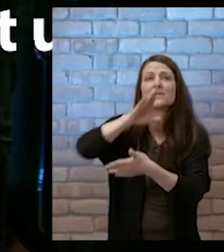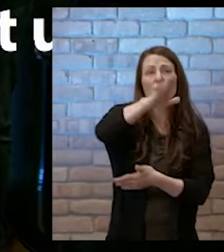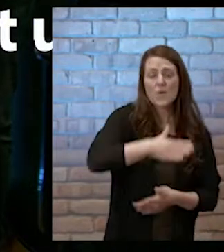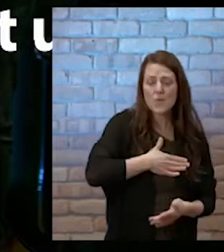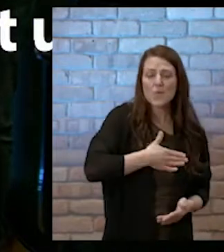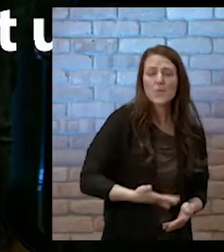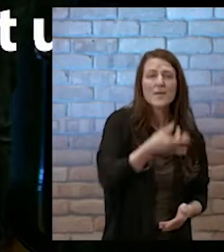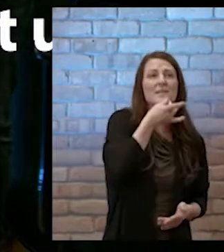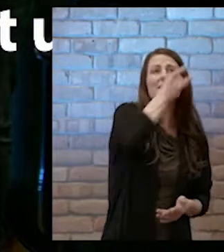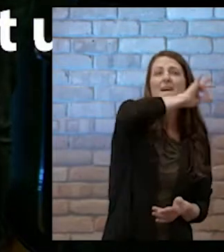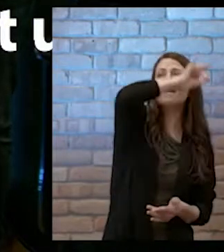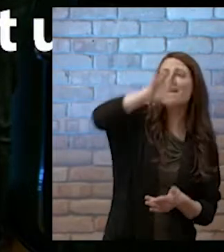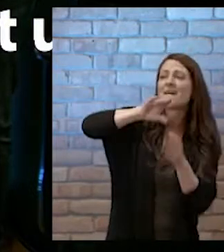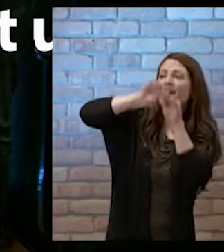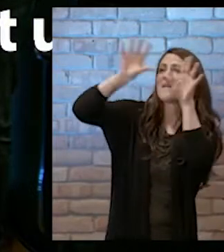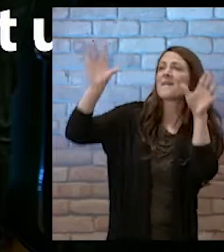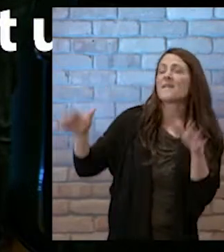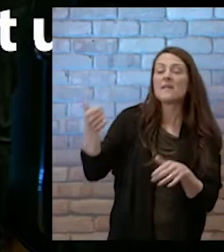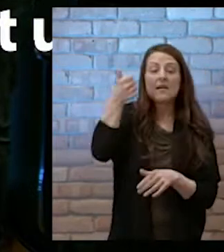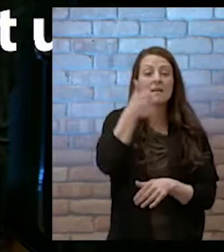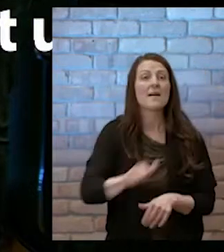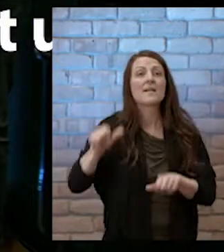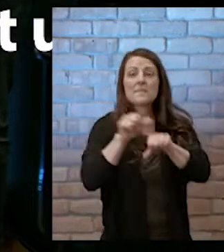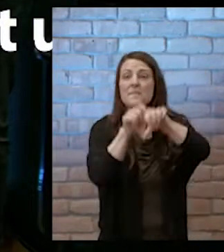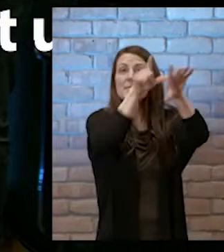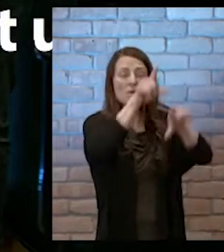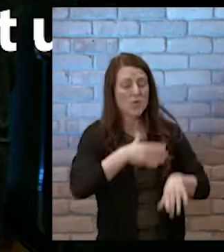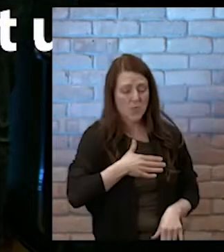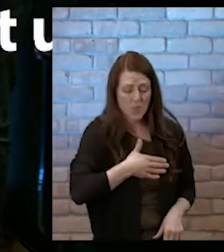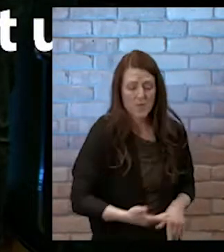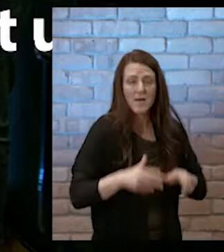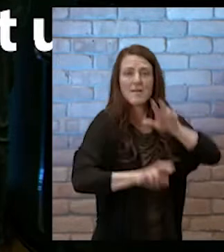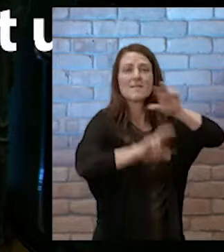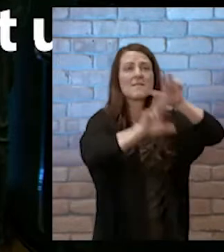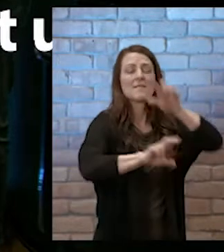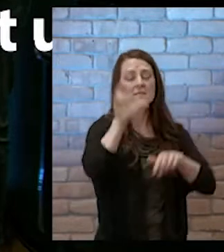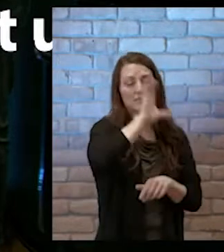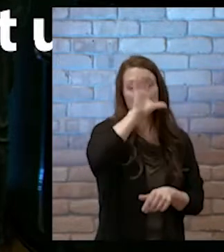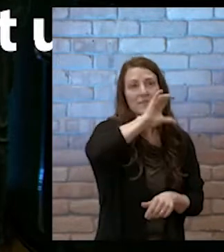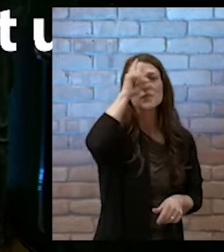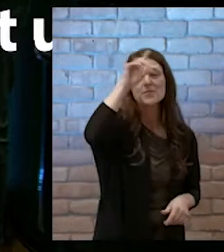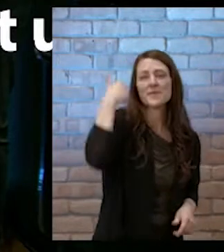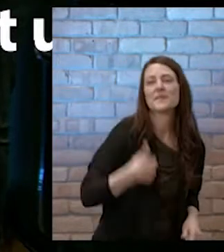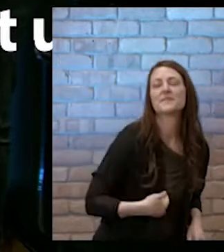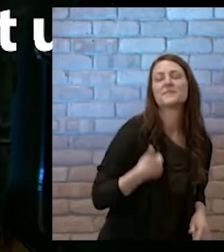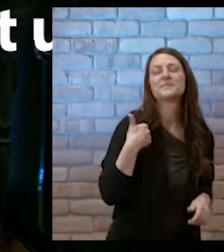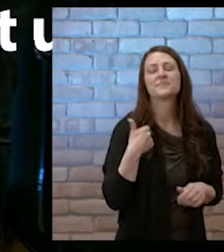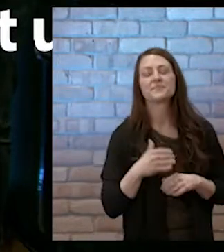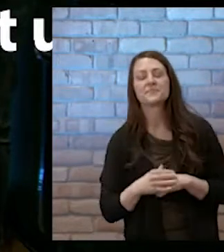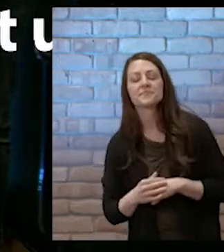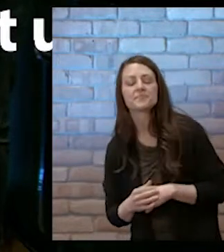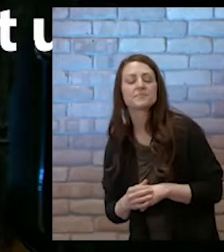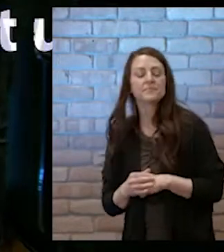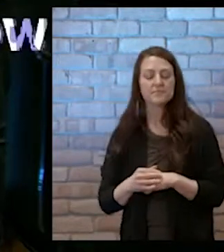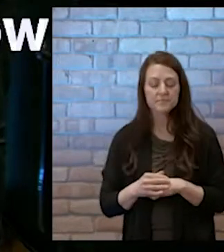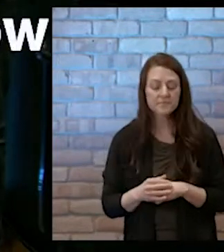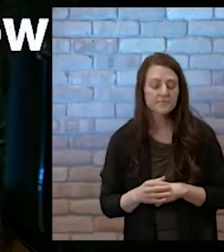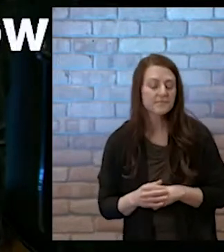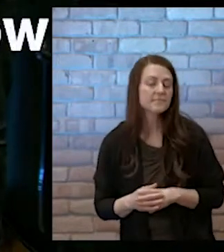There's no shadow you won't light up, mountain you won't climb up, coming after me.